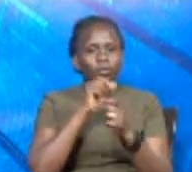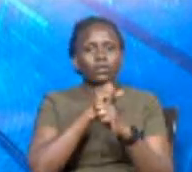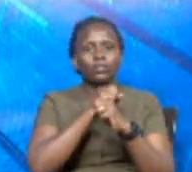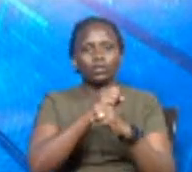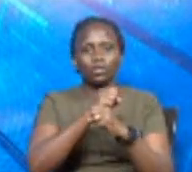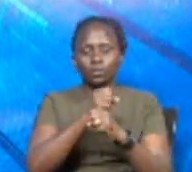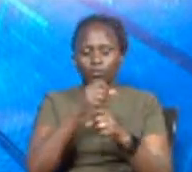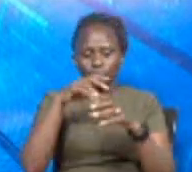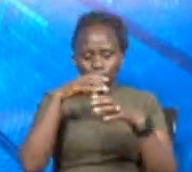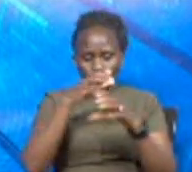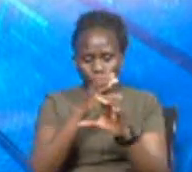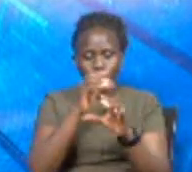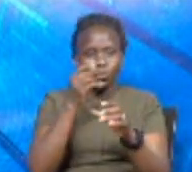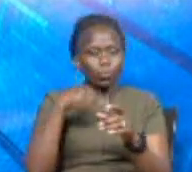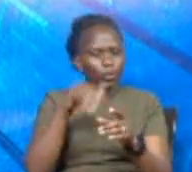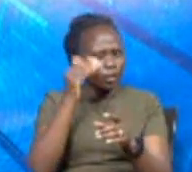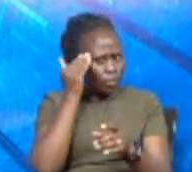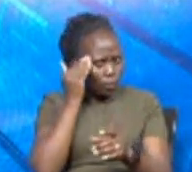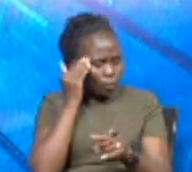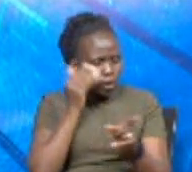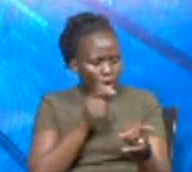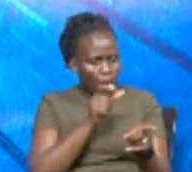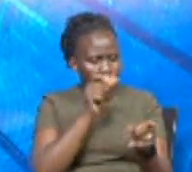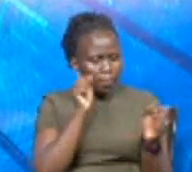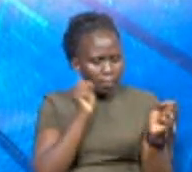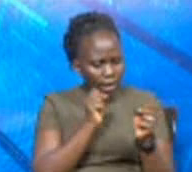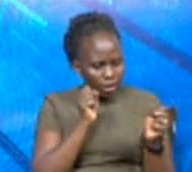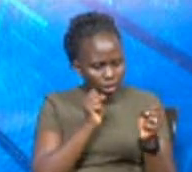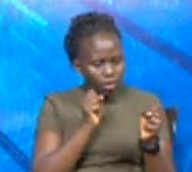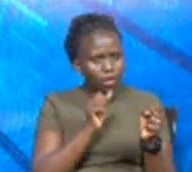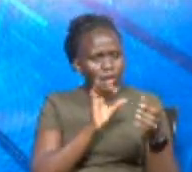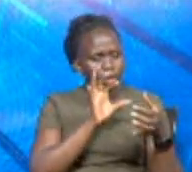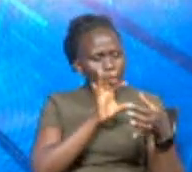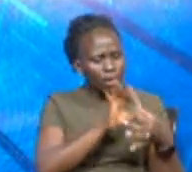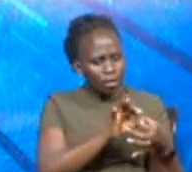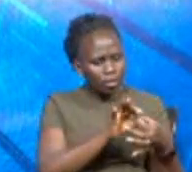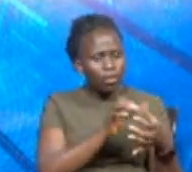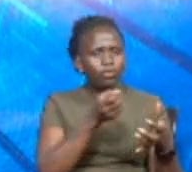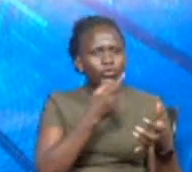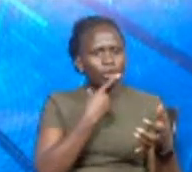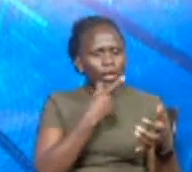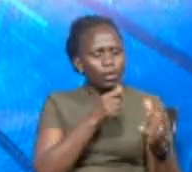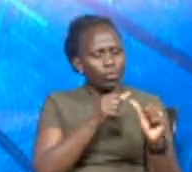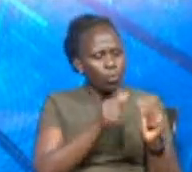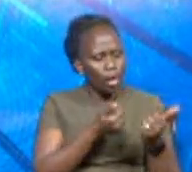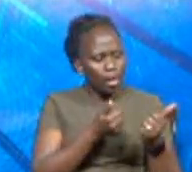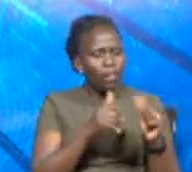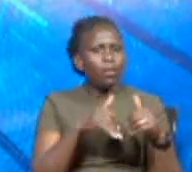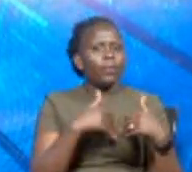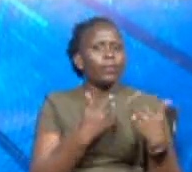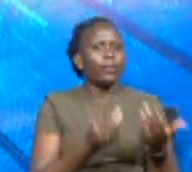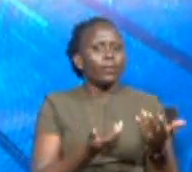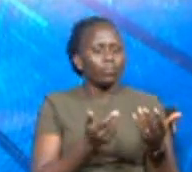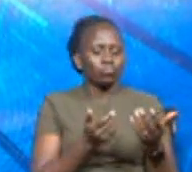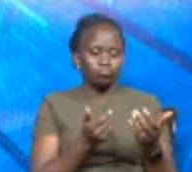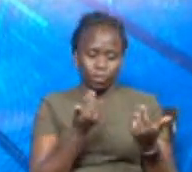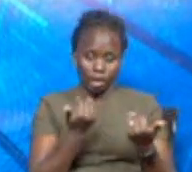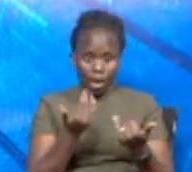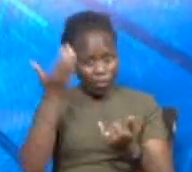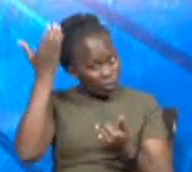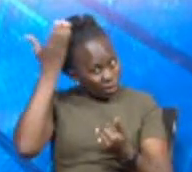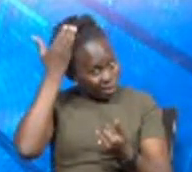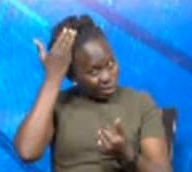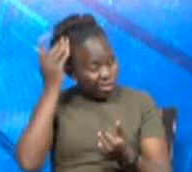know, is this patient responding to this treatment, this drug, and so on. And clinicians have very